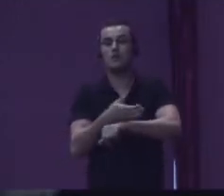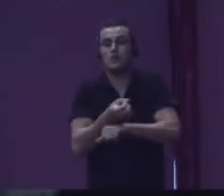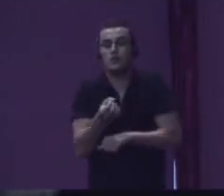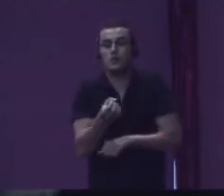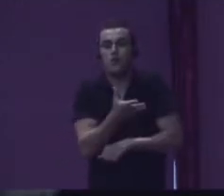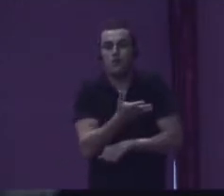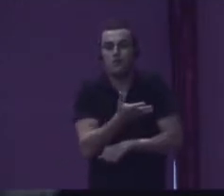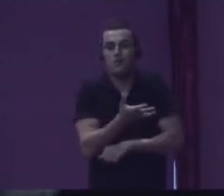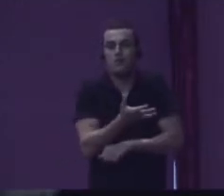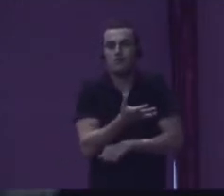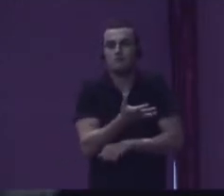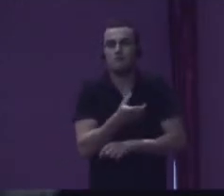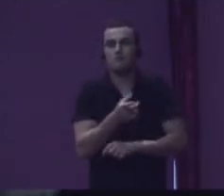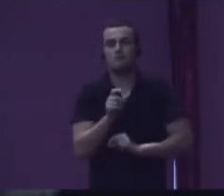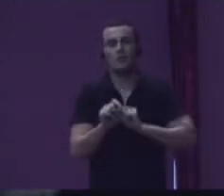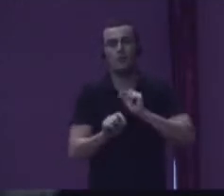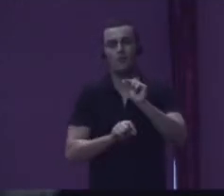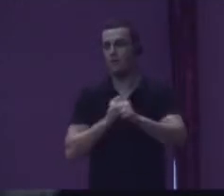that principle.